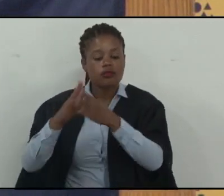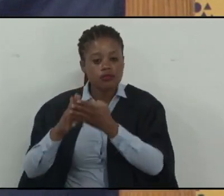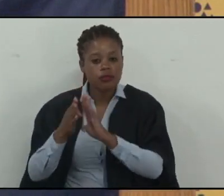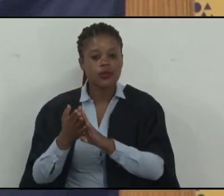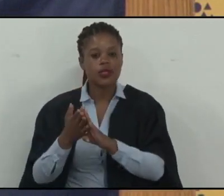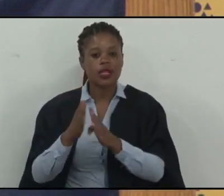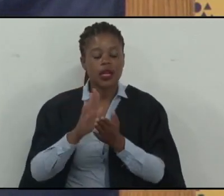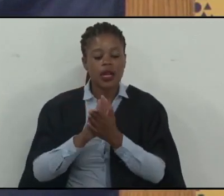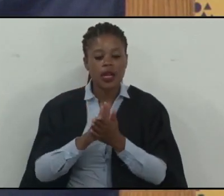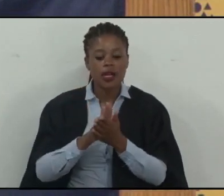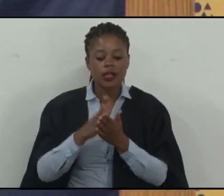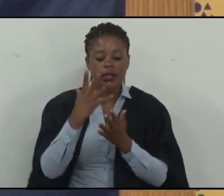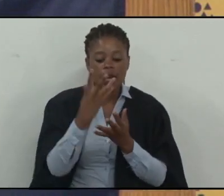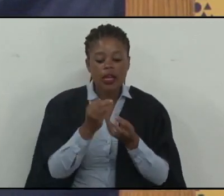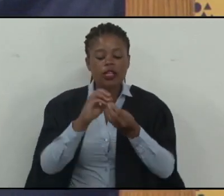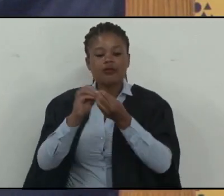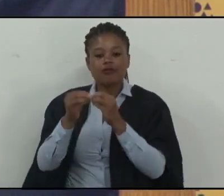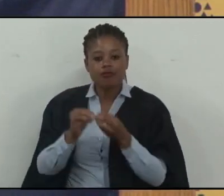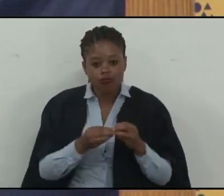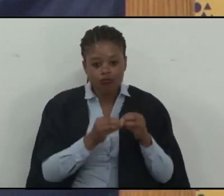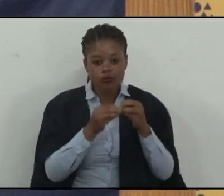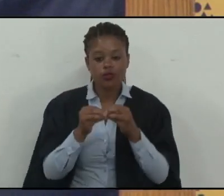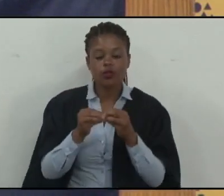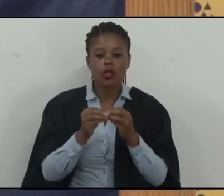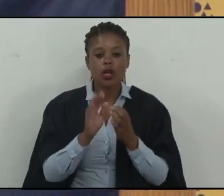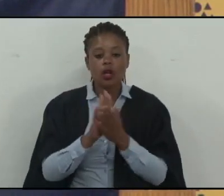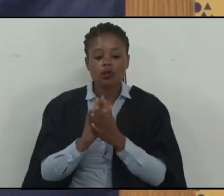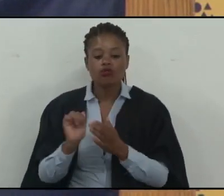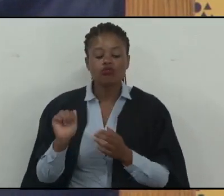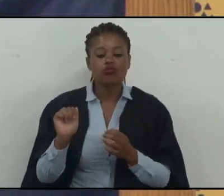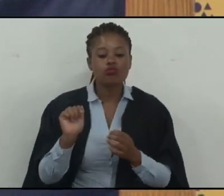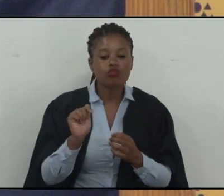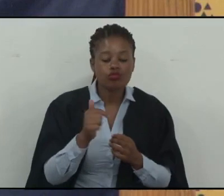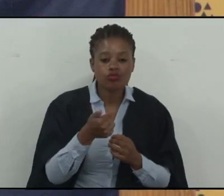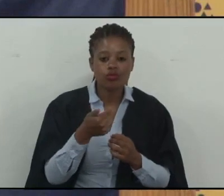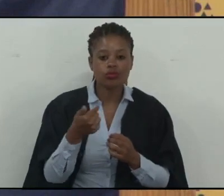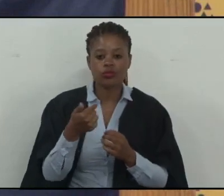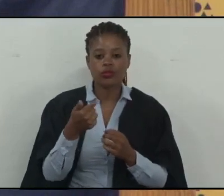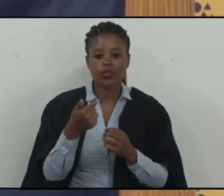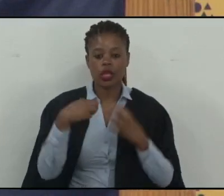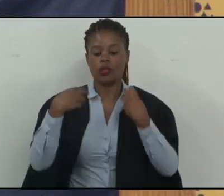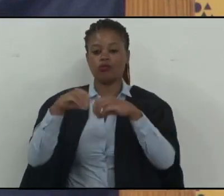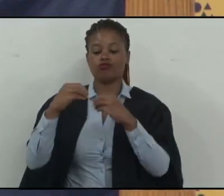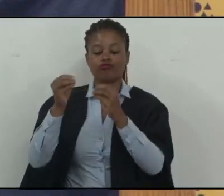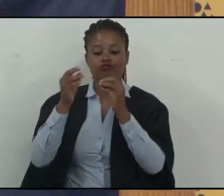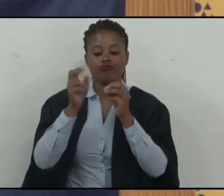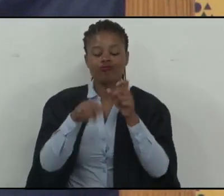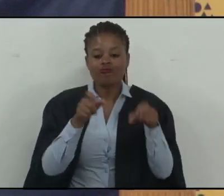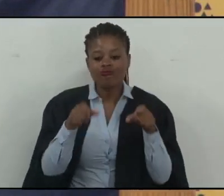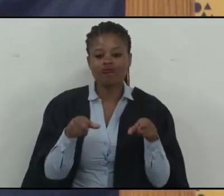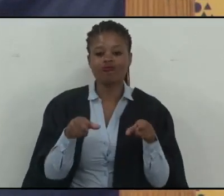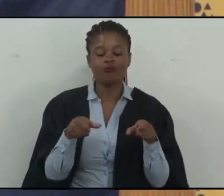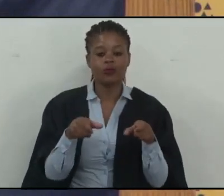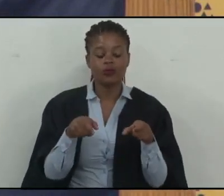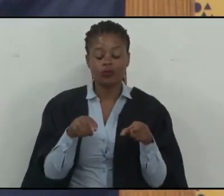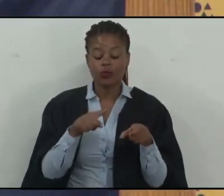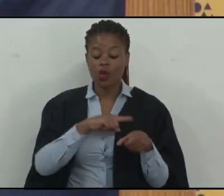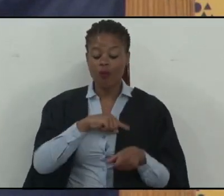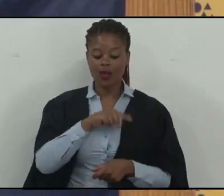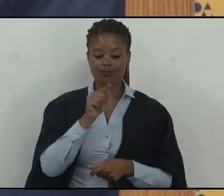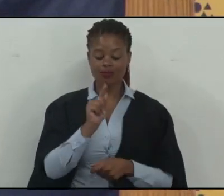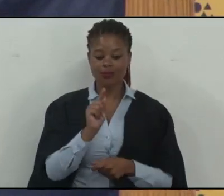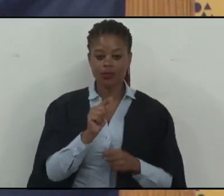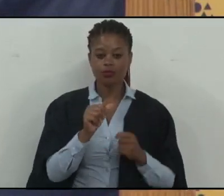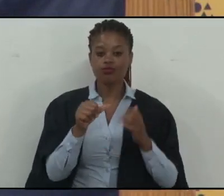and driving innovation and or entrepreneurship. This is especially